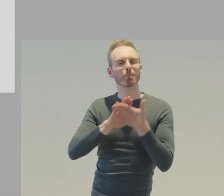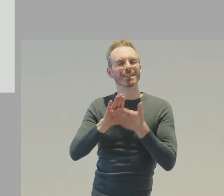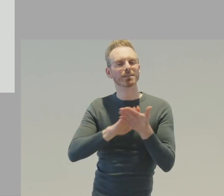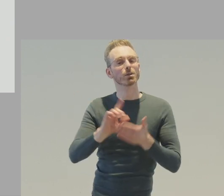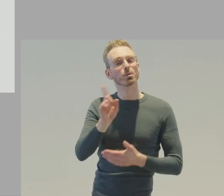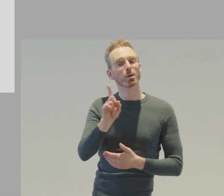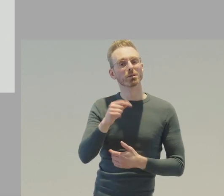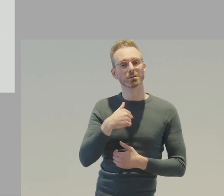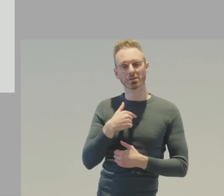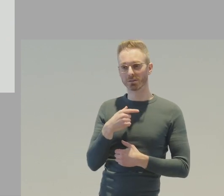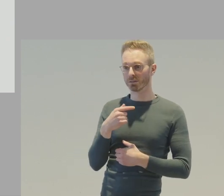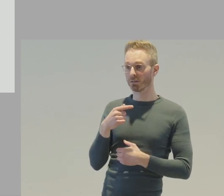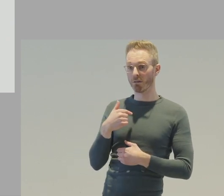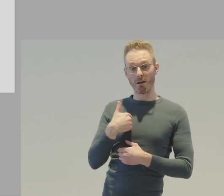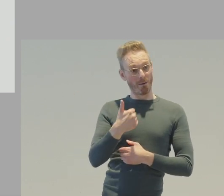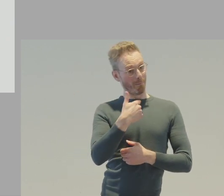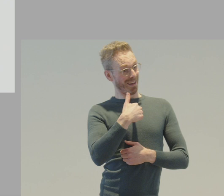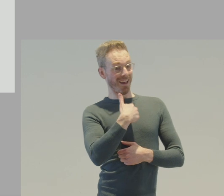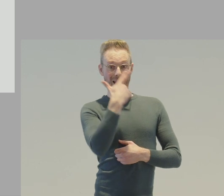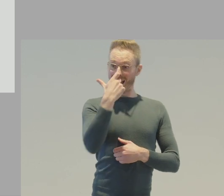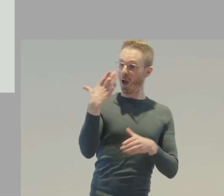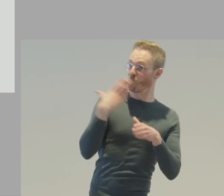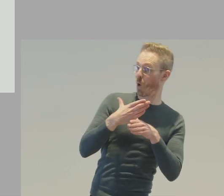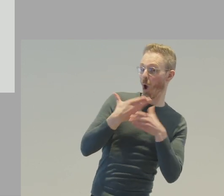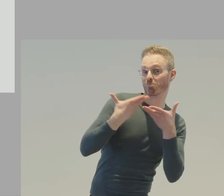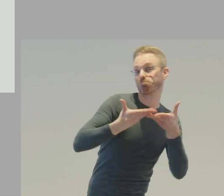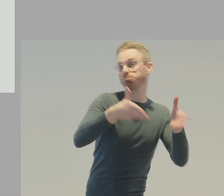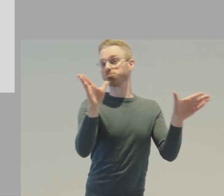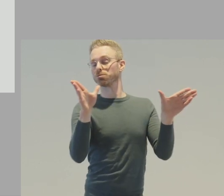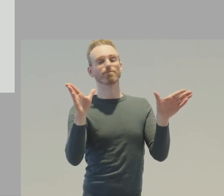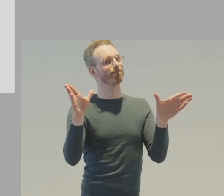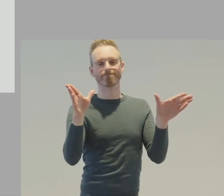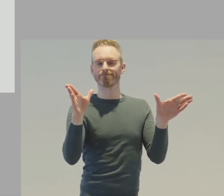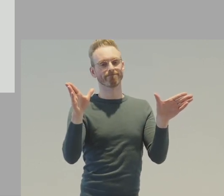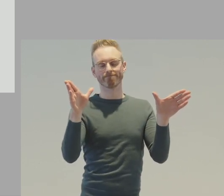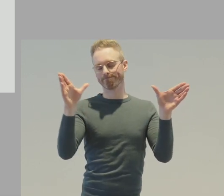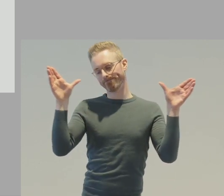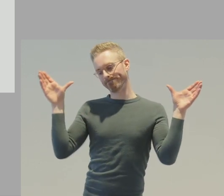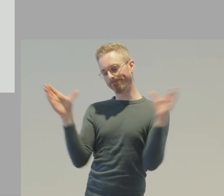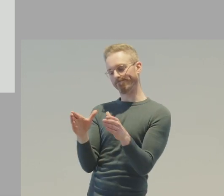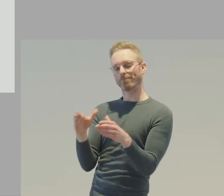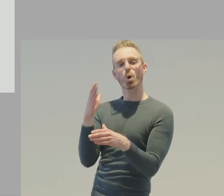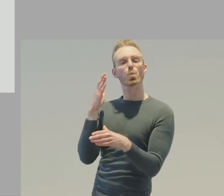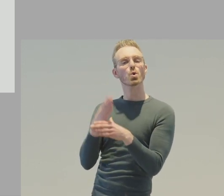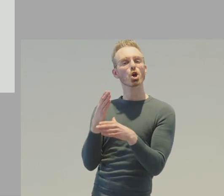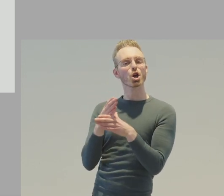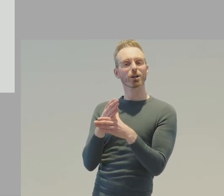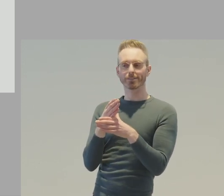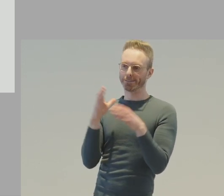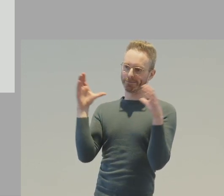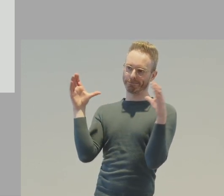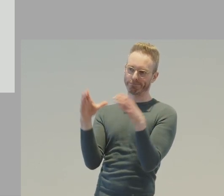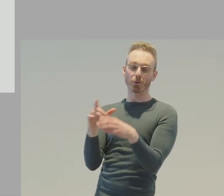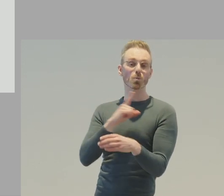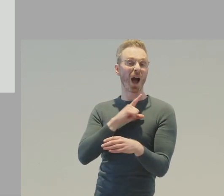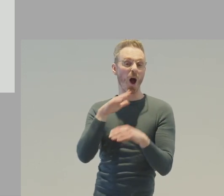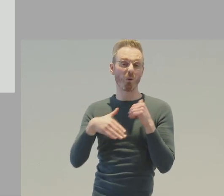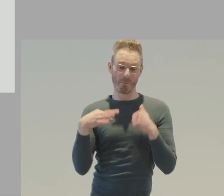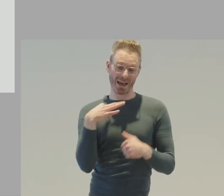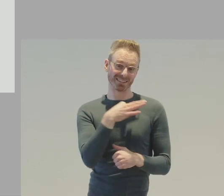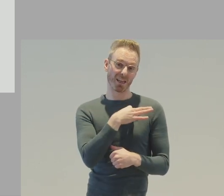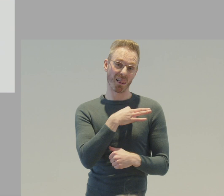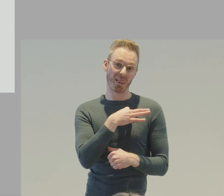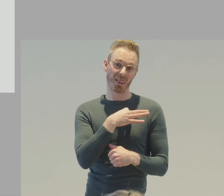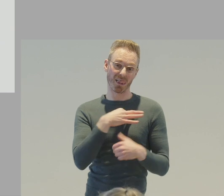do a certain amount of work because of your access needs. And it's usually something that's a bit medicalized. Usually you'll have a note from your doctor that